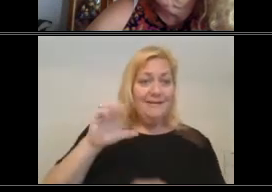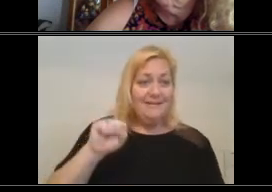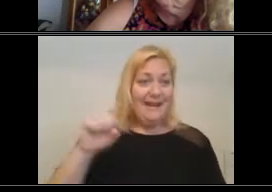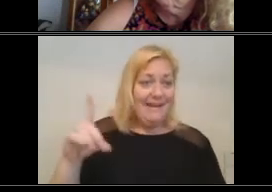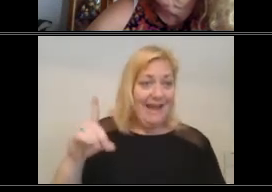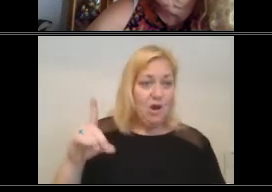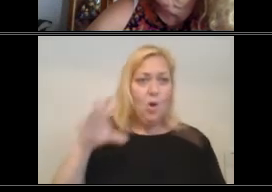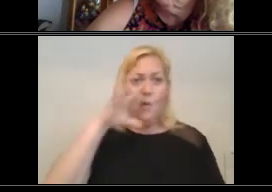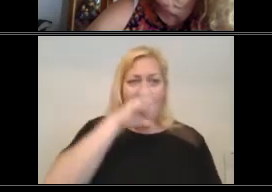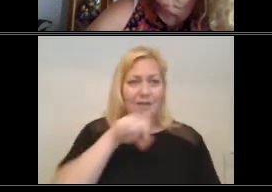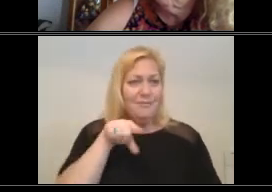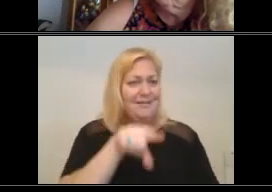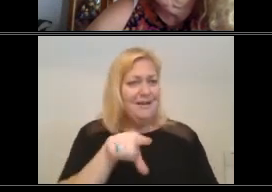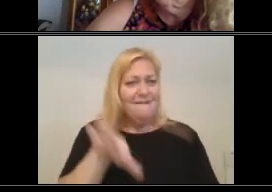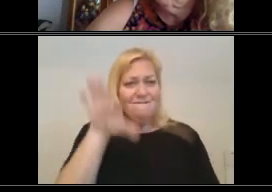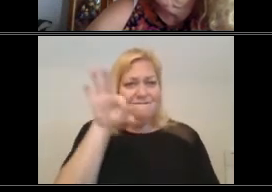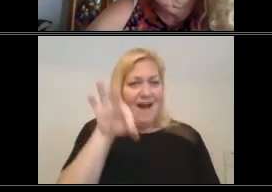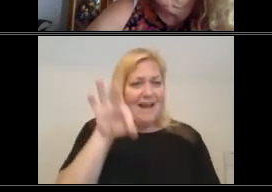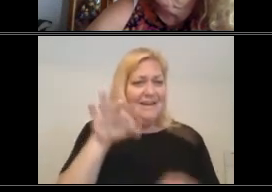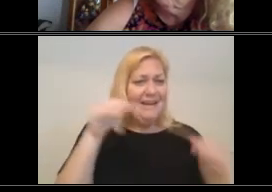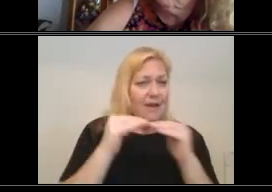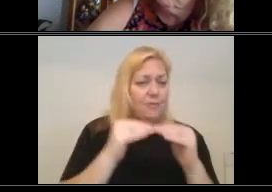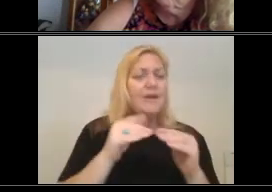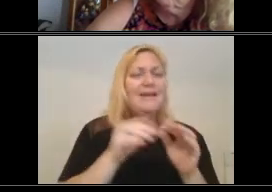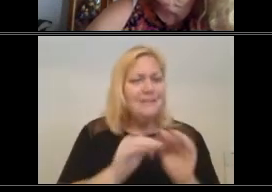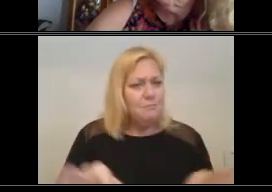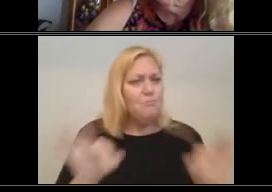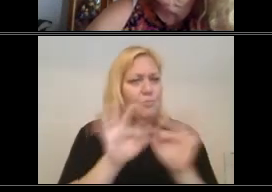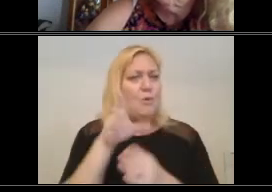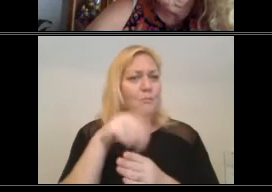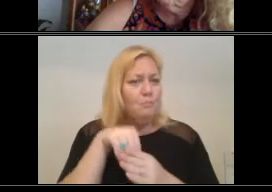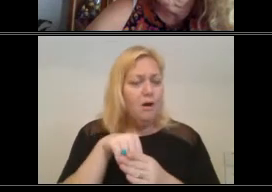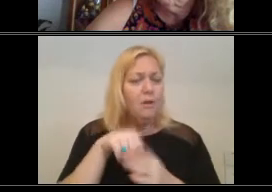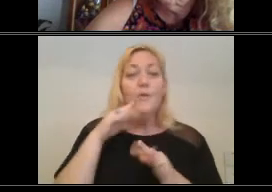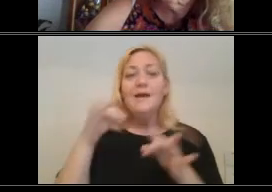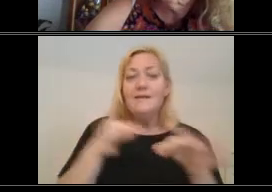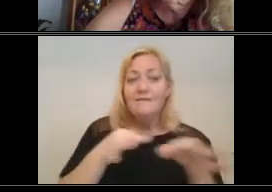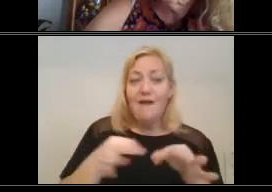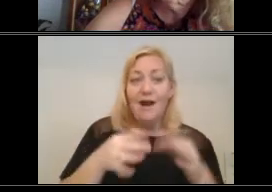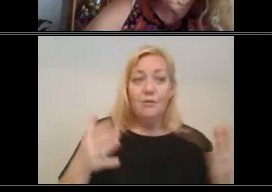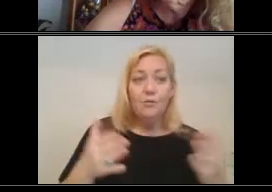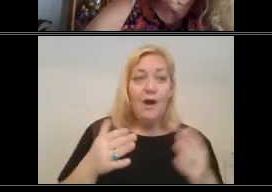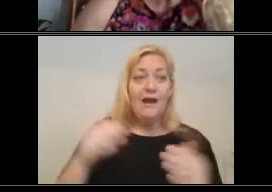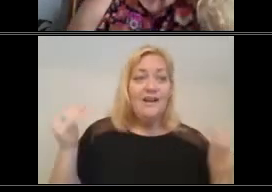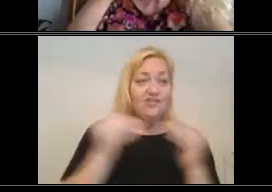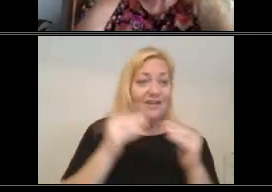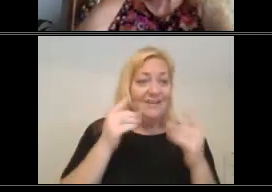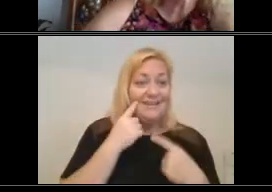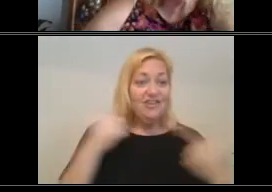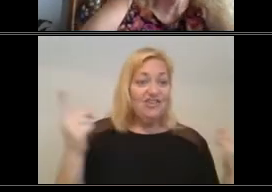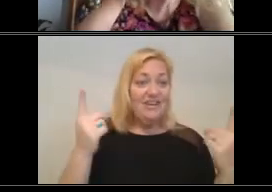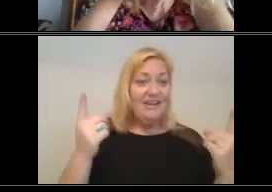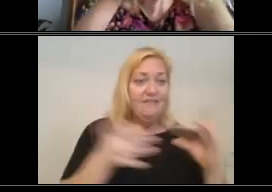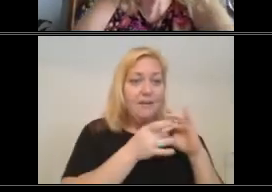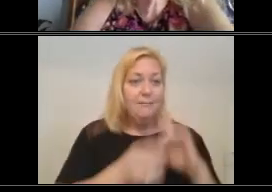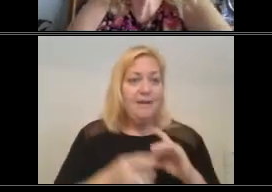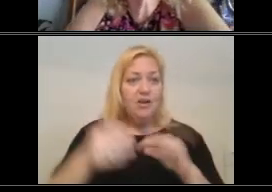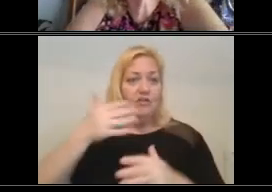time defining equity because we do think that is an important part of it. And the way we define it is justice achieved on the basis of social